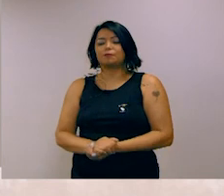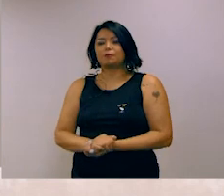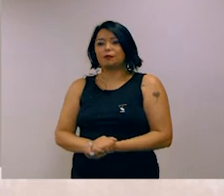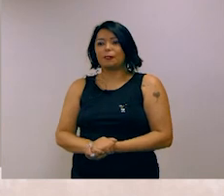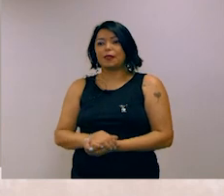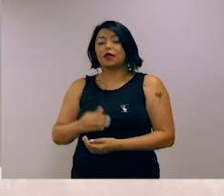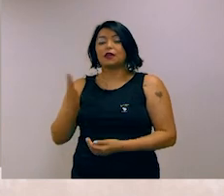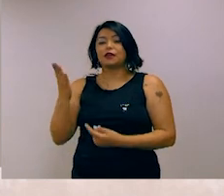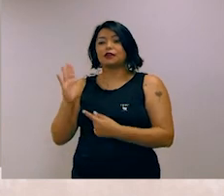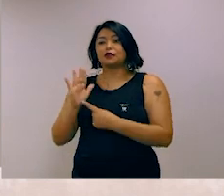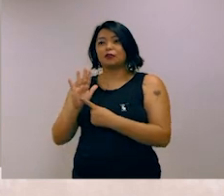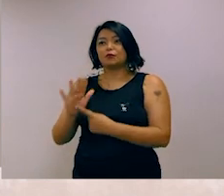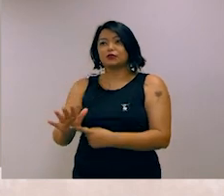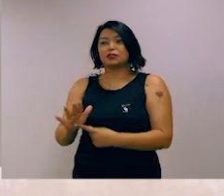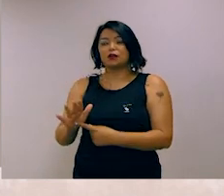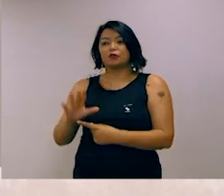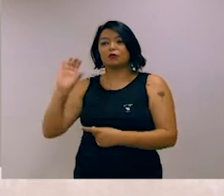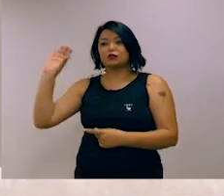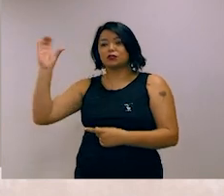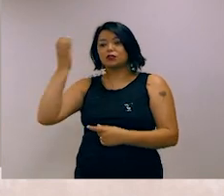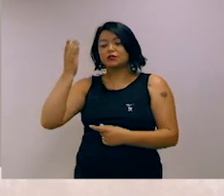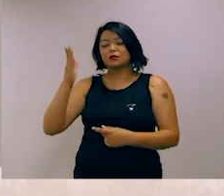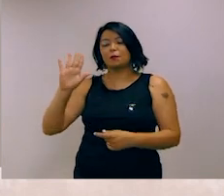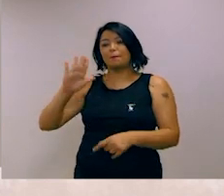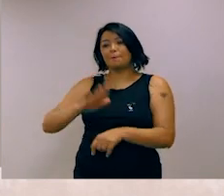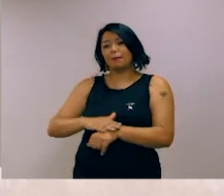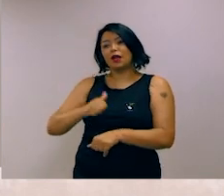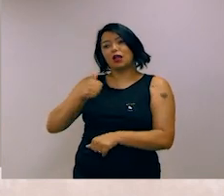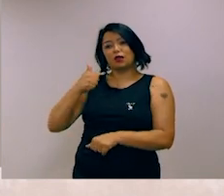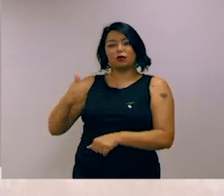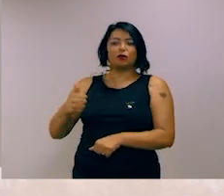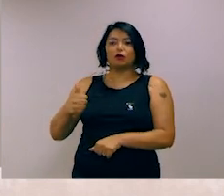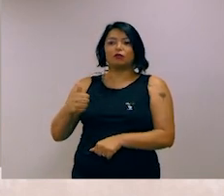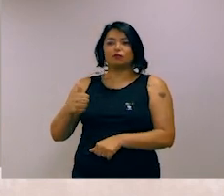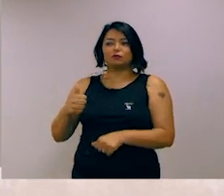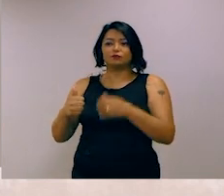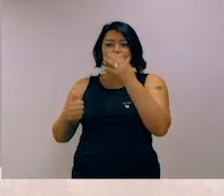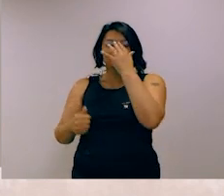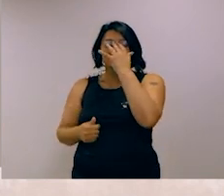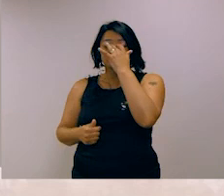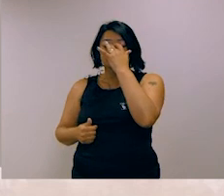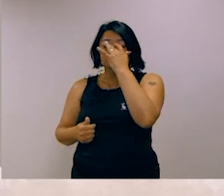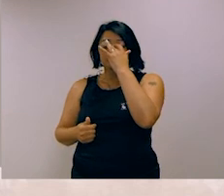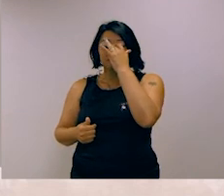more efficient solution than a one-size-fits-all approach.